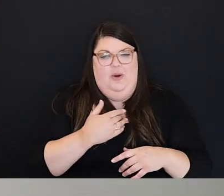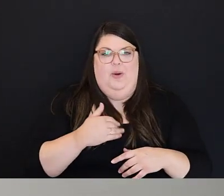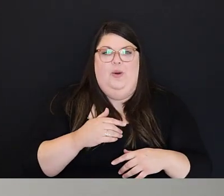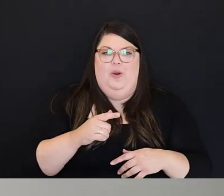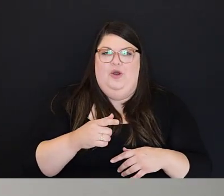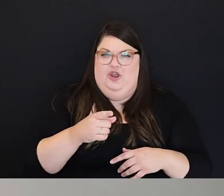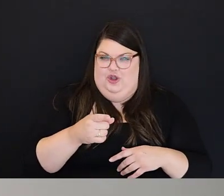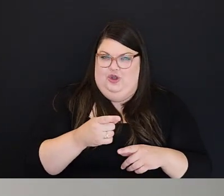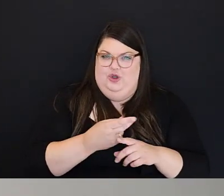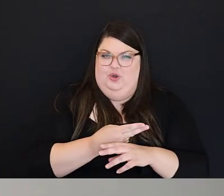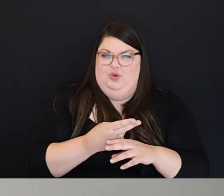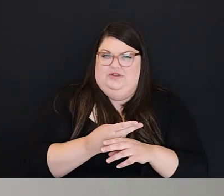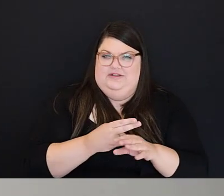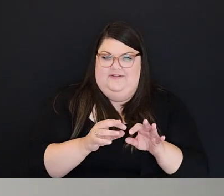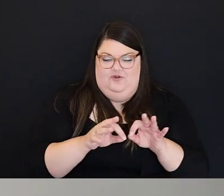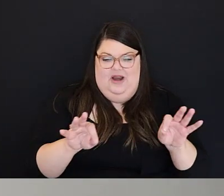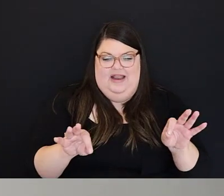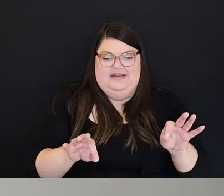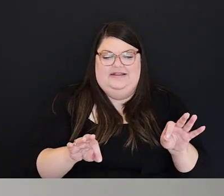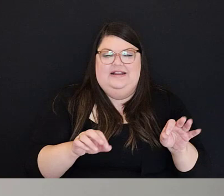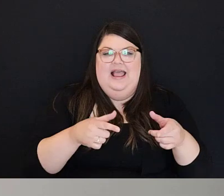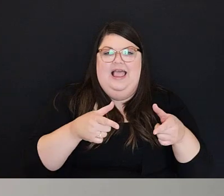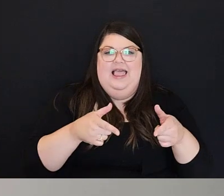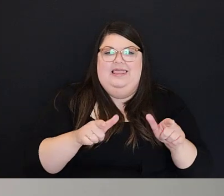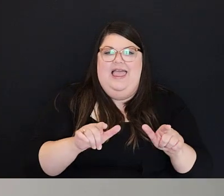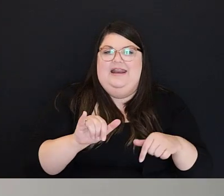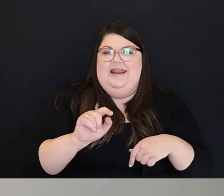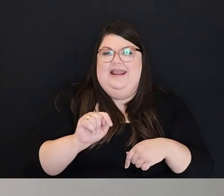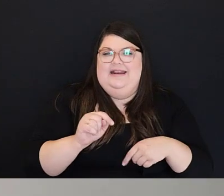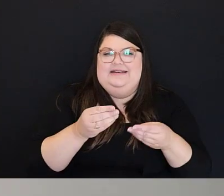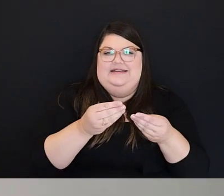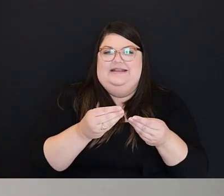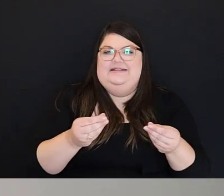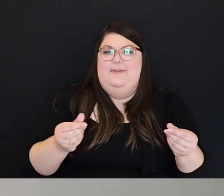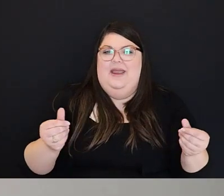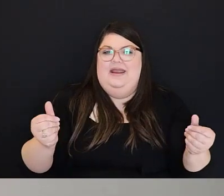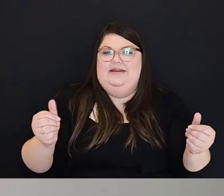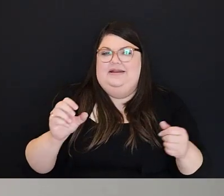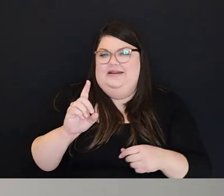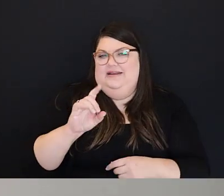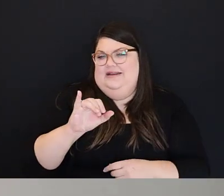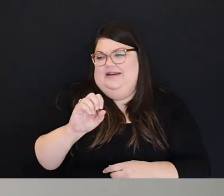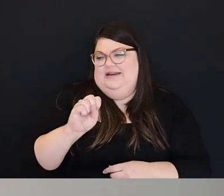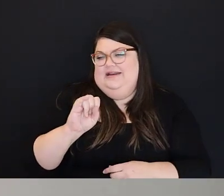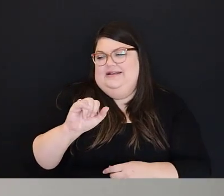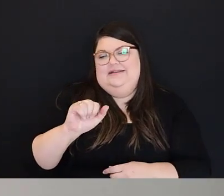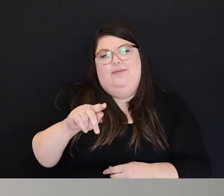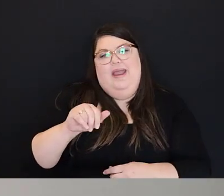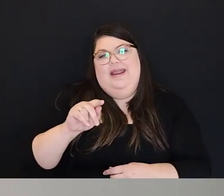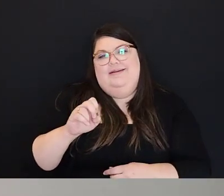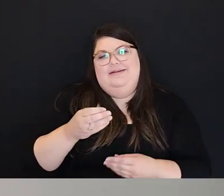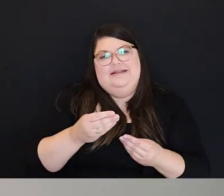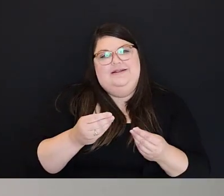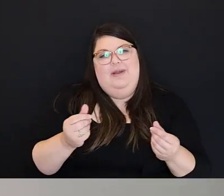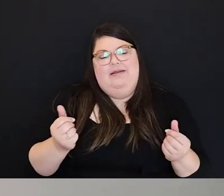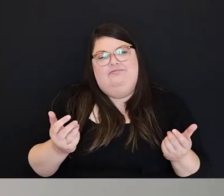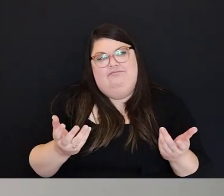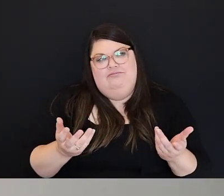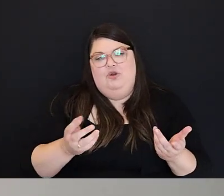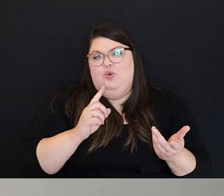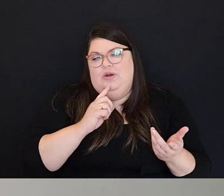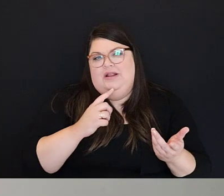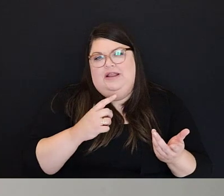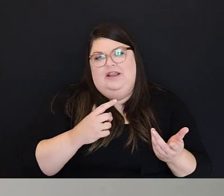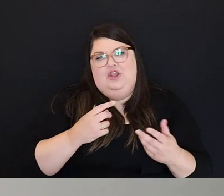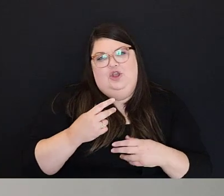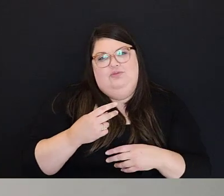let it dissipate. And I just thought, that's so useful for me, but also like really cold